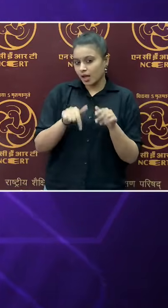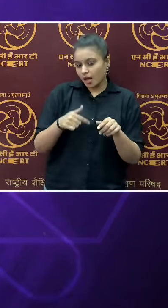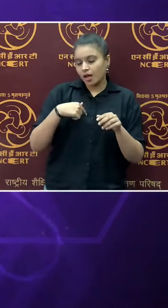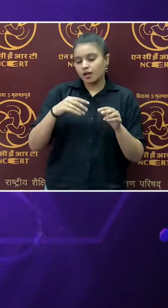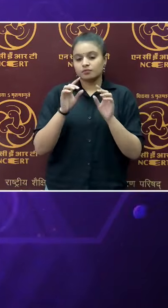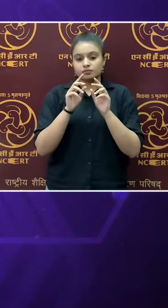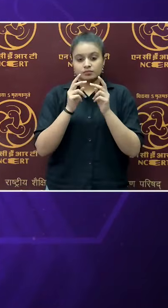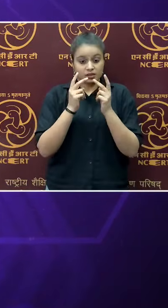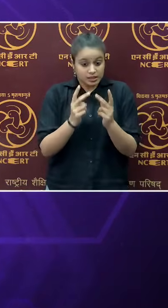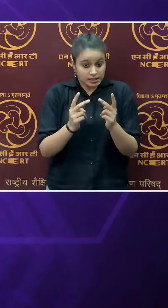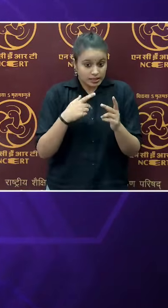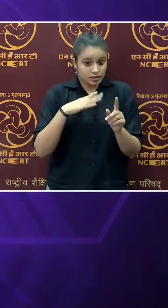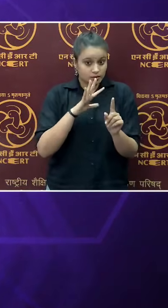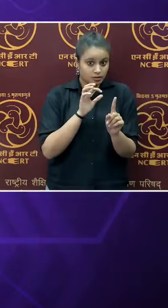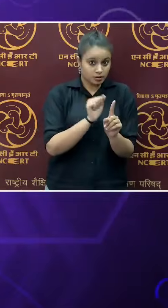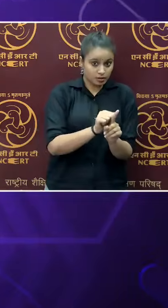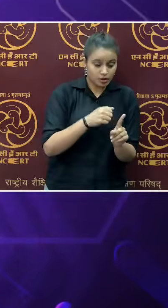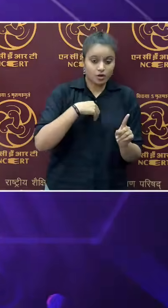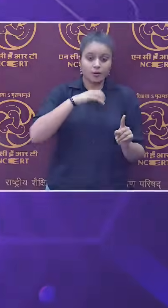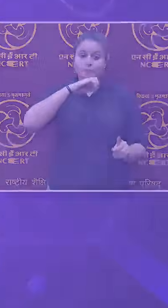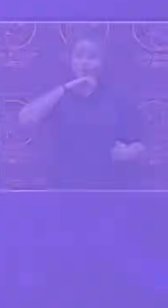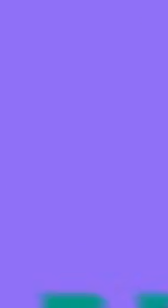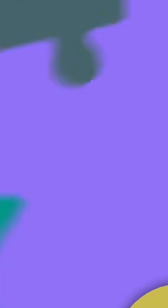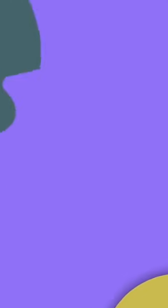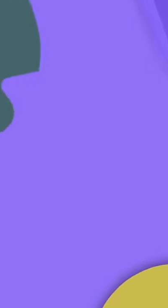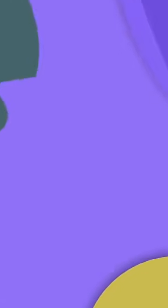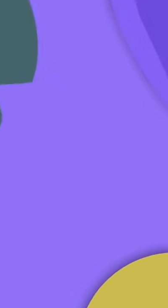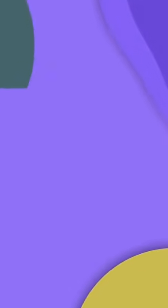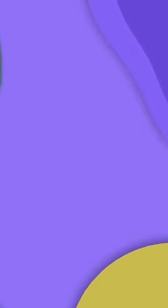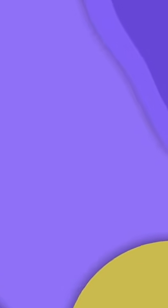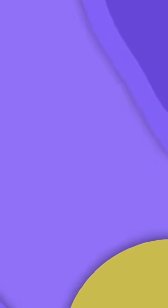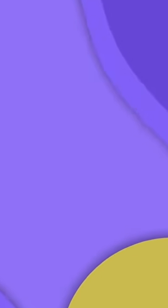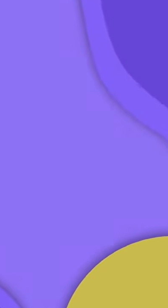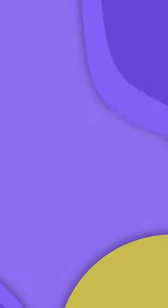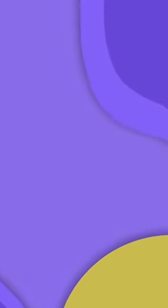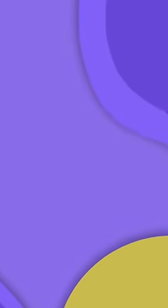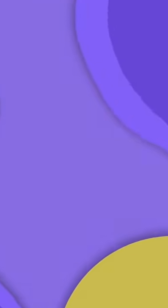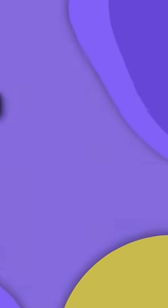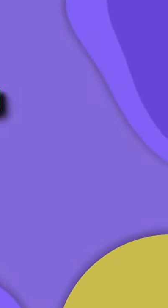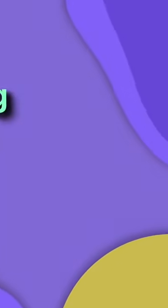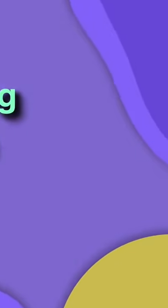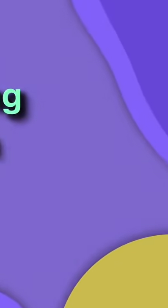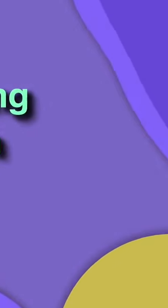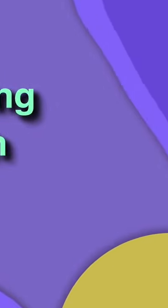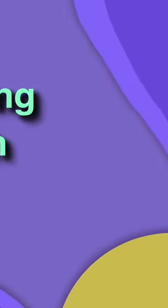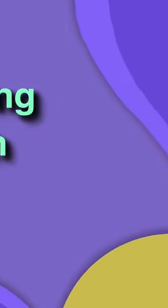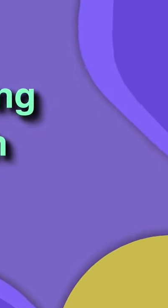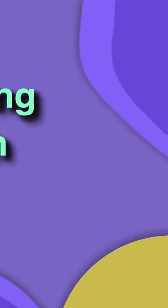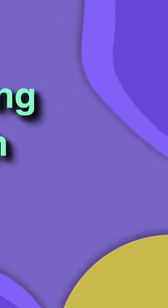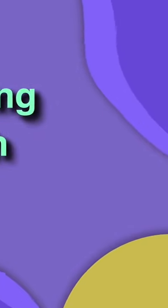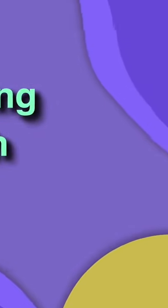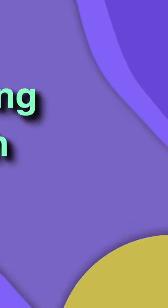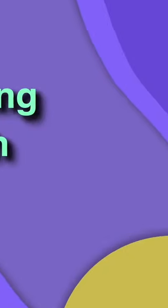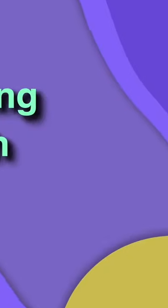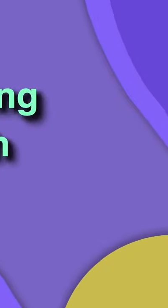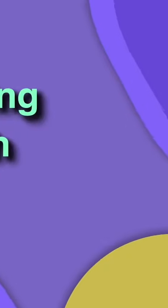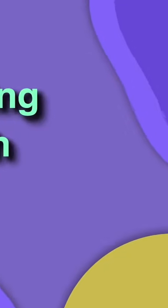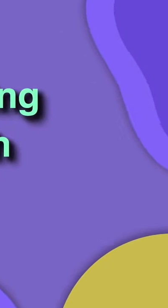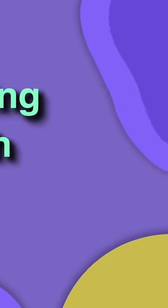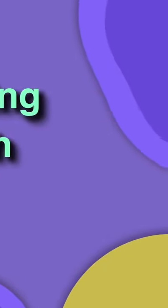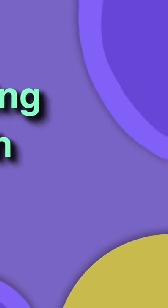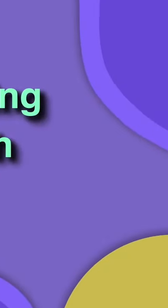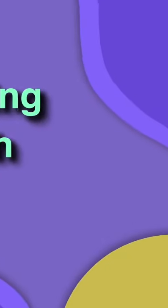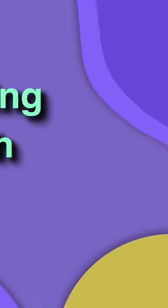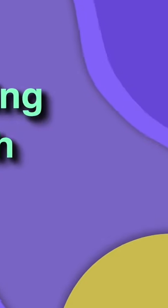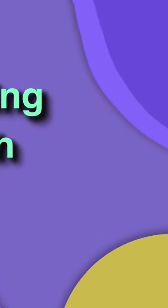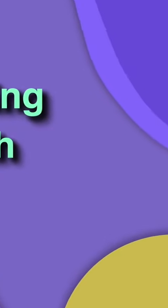and addressing adolescents' mental health. For this topic, if you have any queries or doubt or you